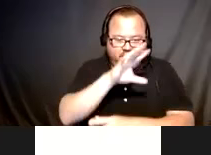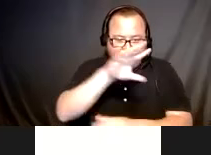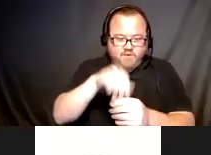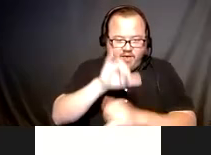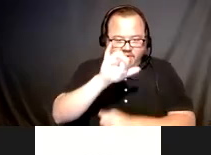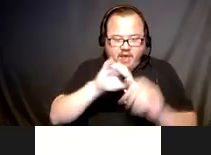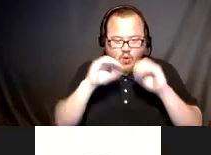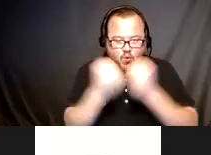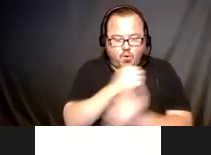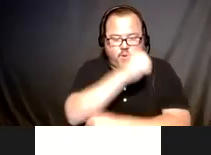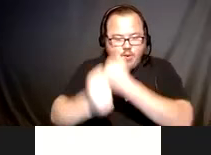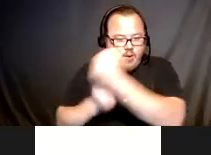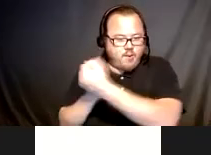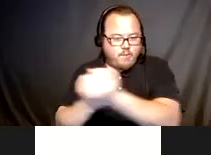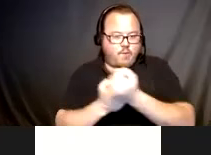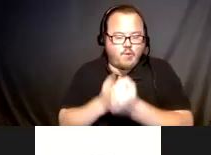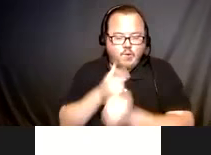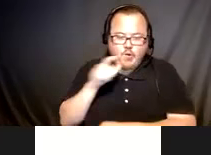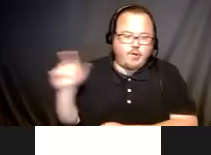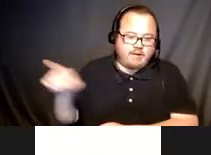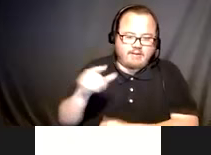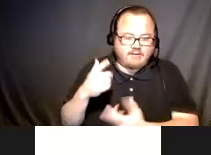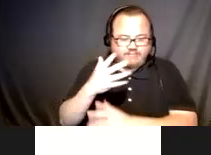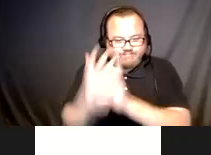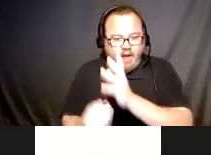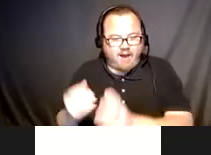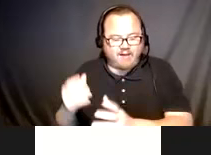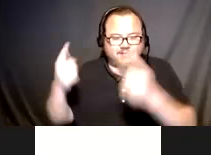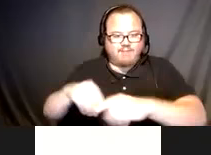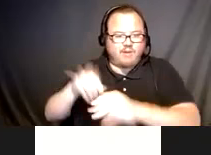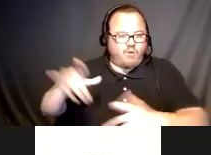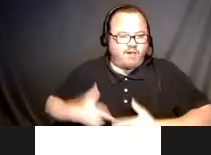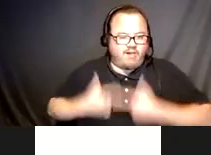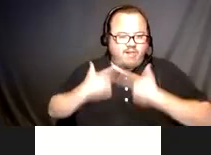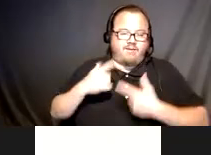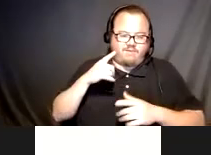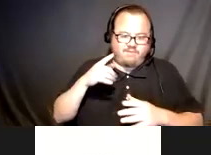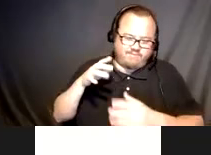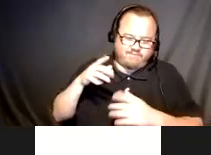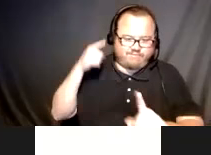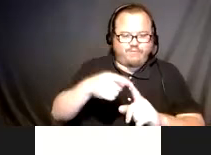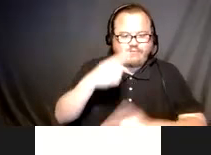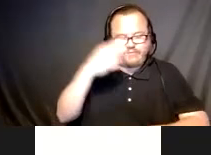organization and supporting individuals at the time of a loss to suicide. So I want to share that with you now.